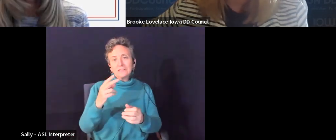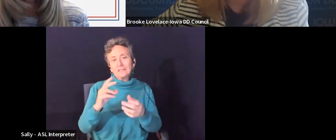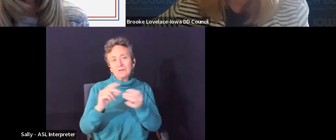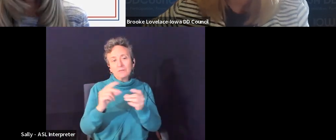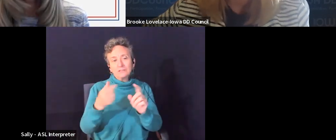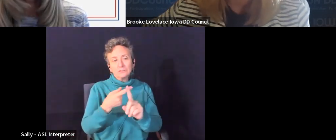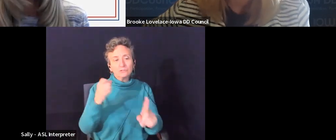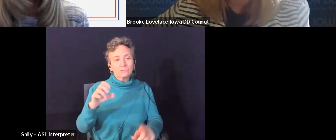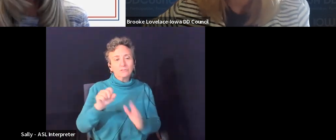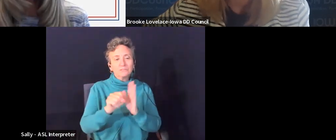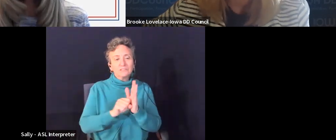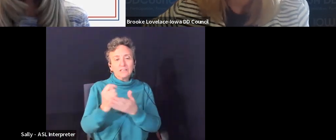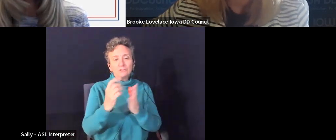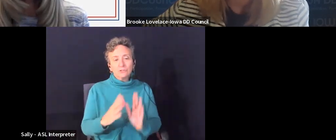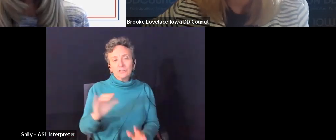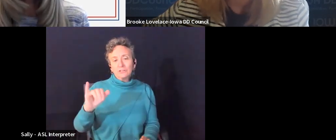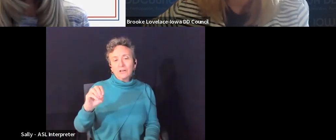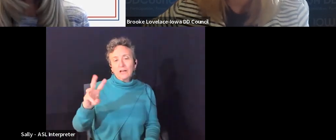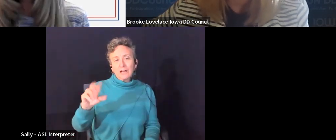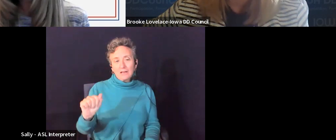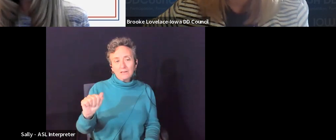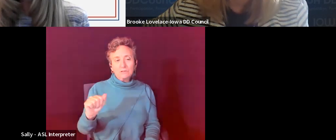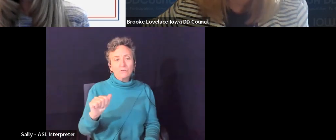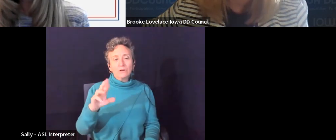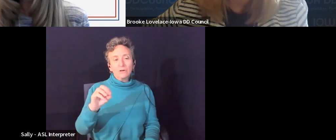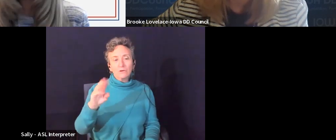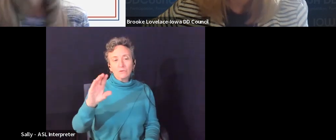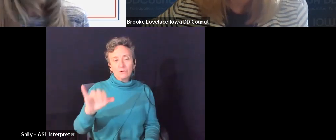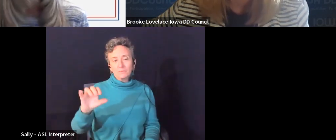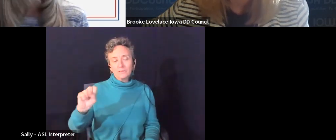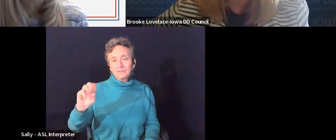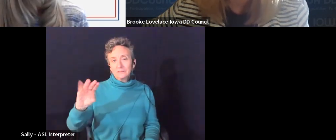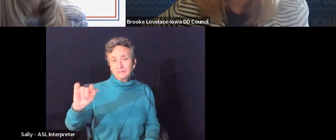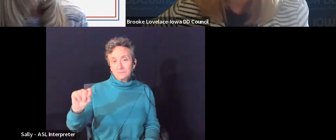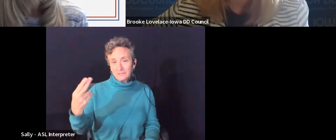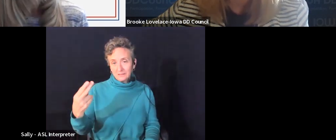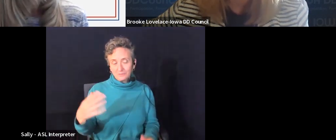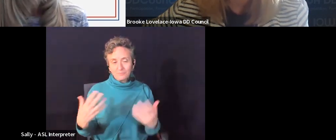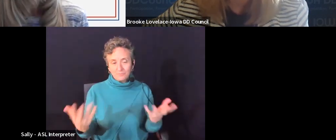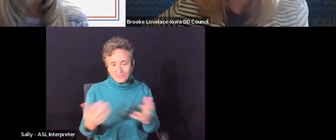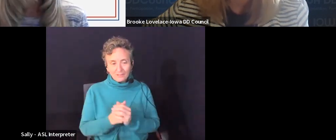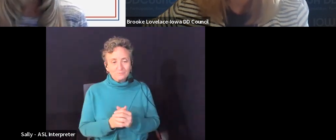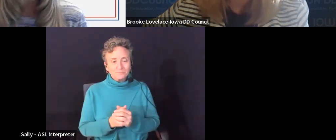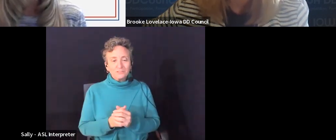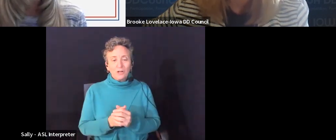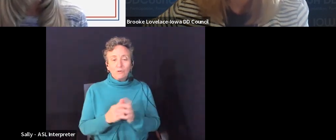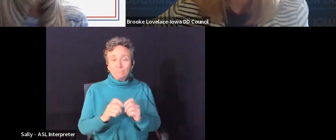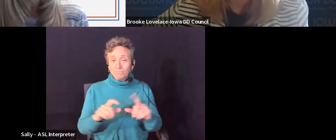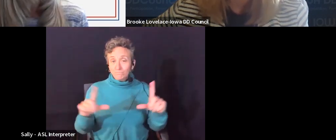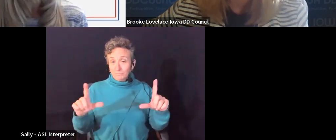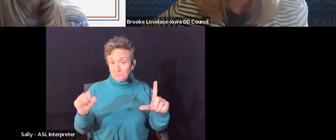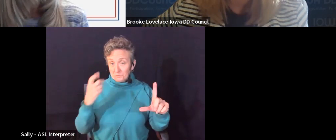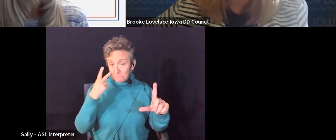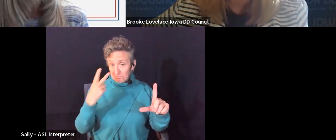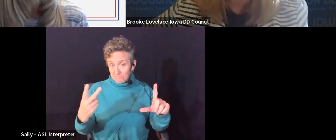Smith. Are you seeing my screen right now? We are. Okay, great. All right. So this